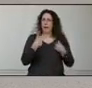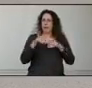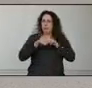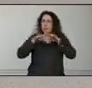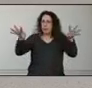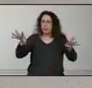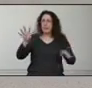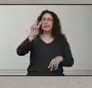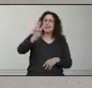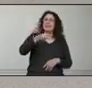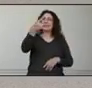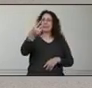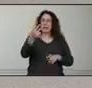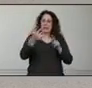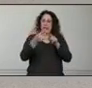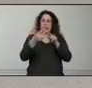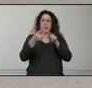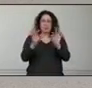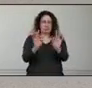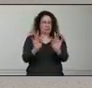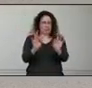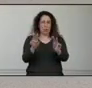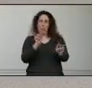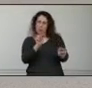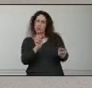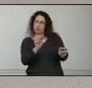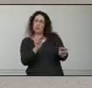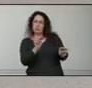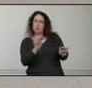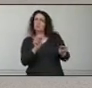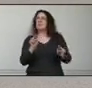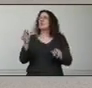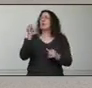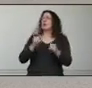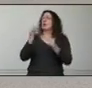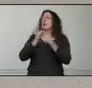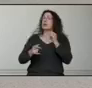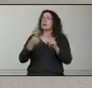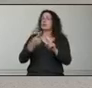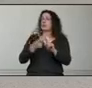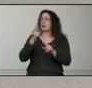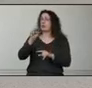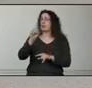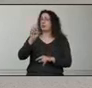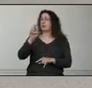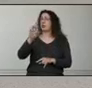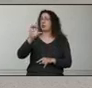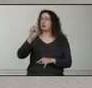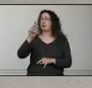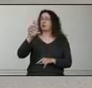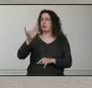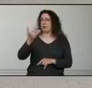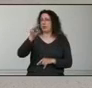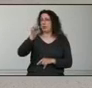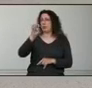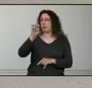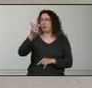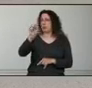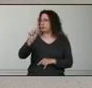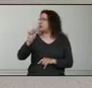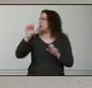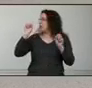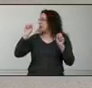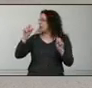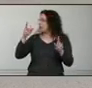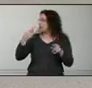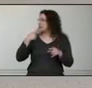to make sure. Yeah, we're investigating that. And one final Mercury's question. Can you confirm that this nursing home that's